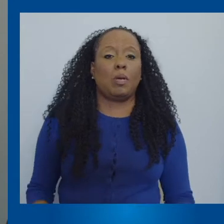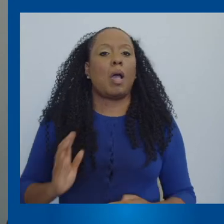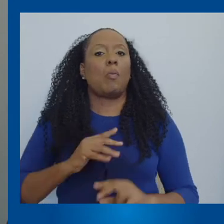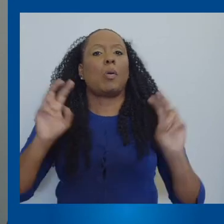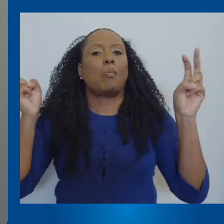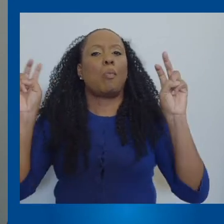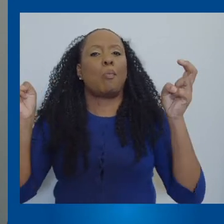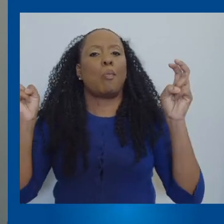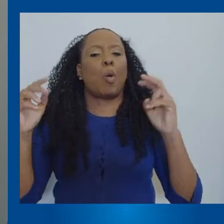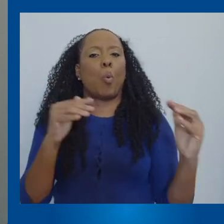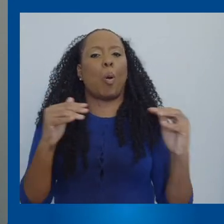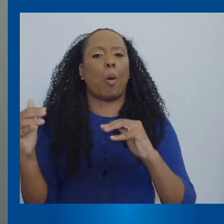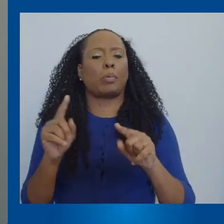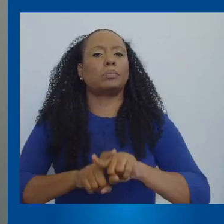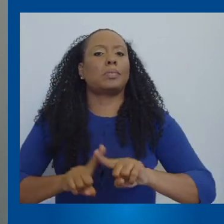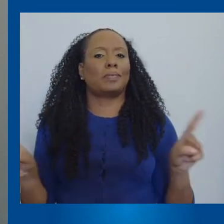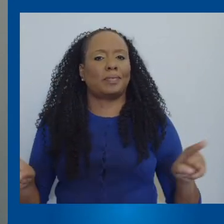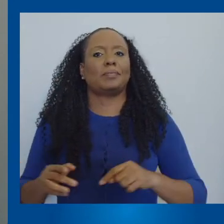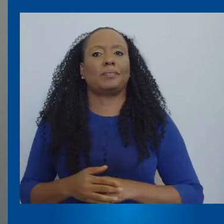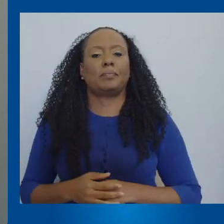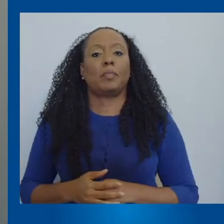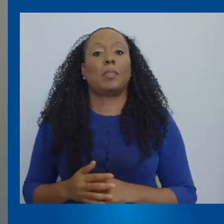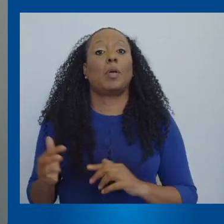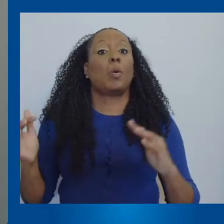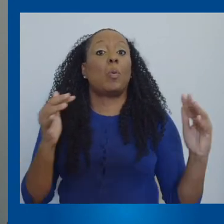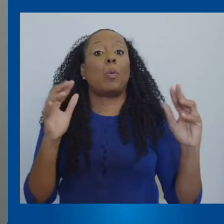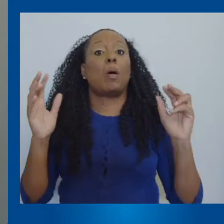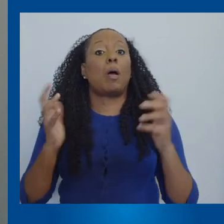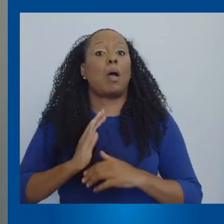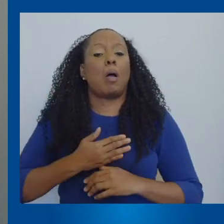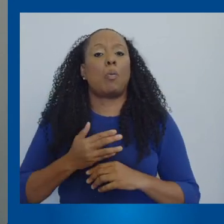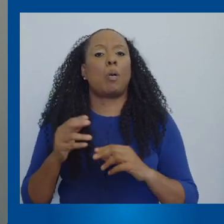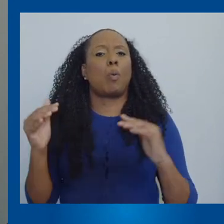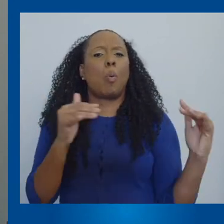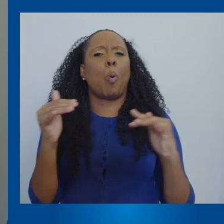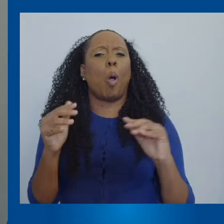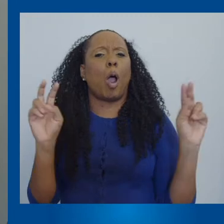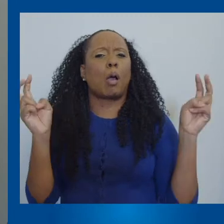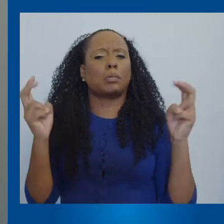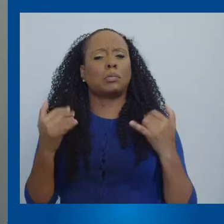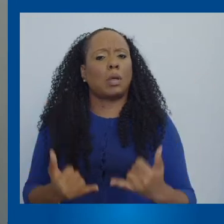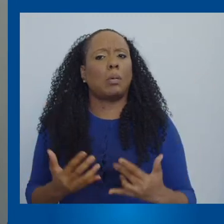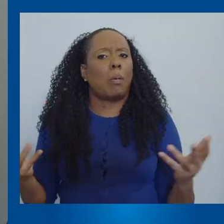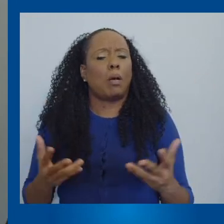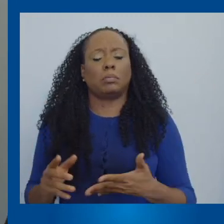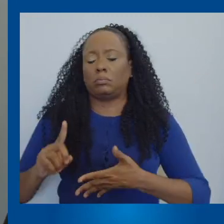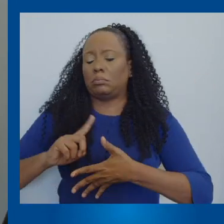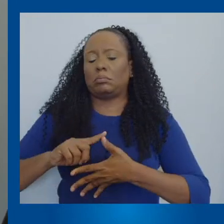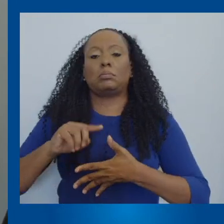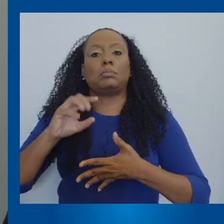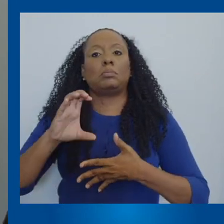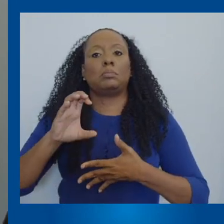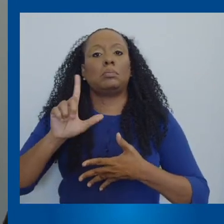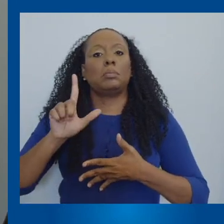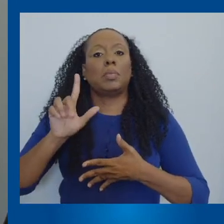different. We are truly at war with climate. We are truly at war with the loss of biodiversity on our